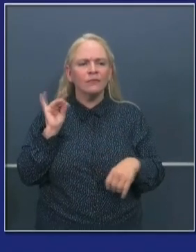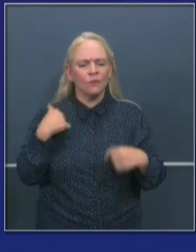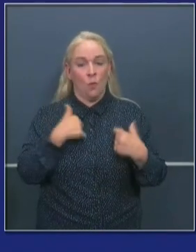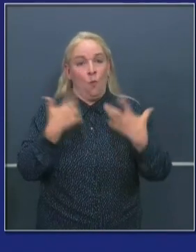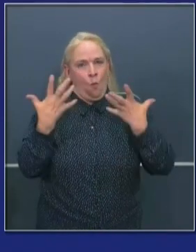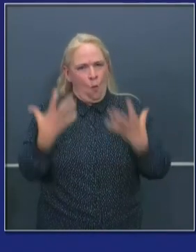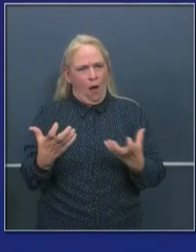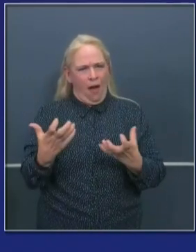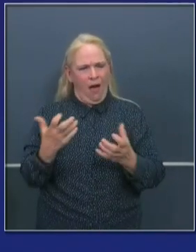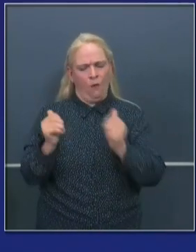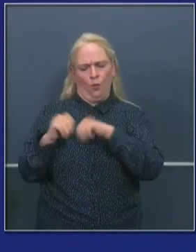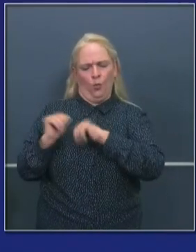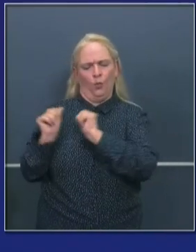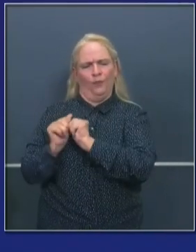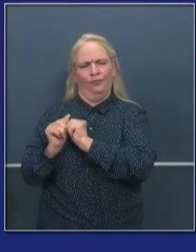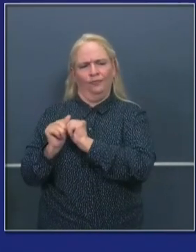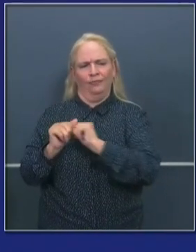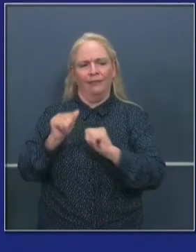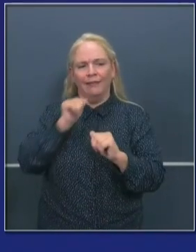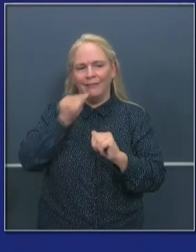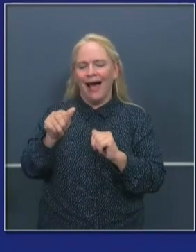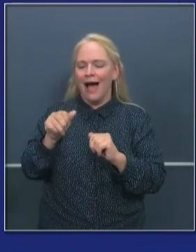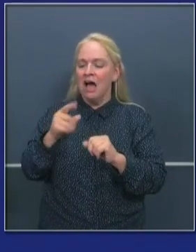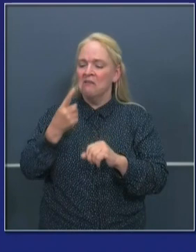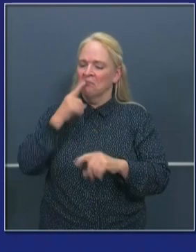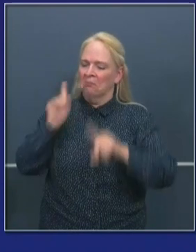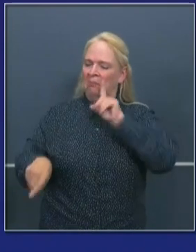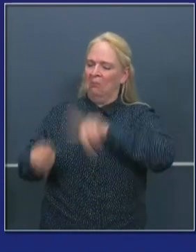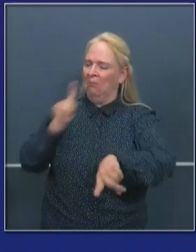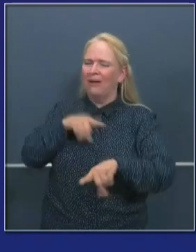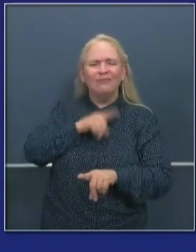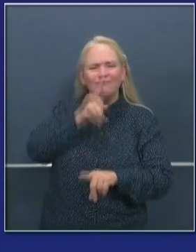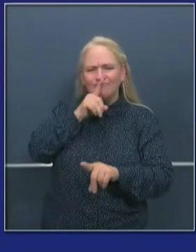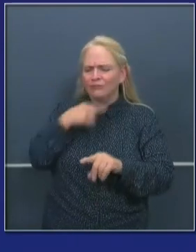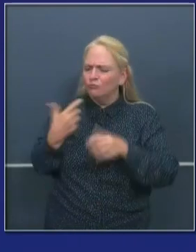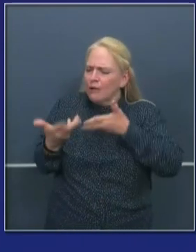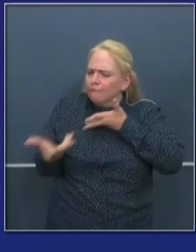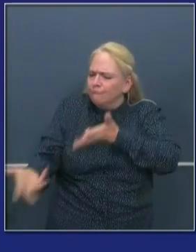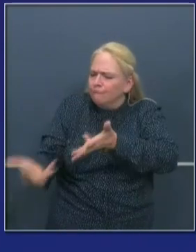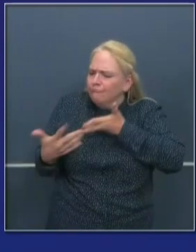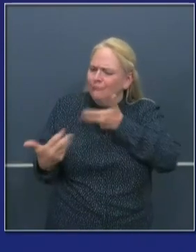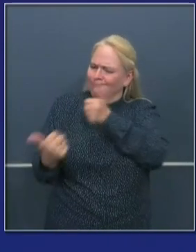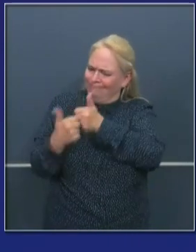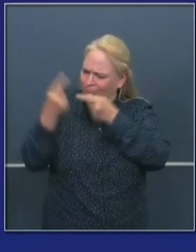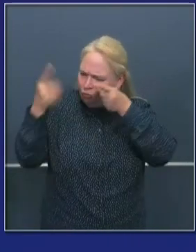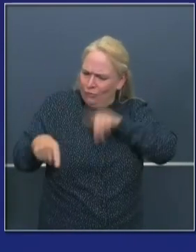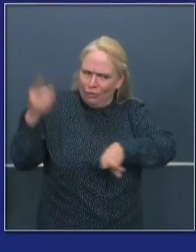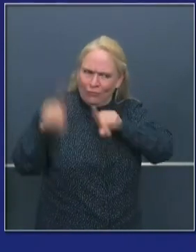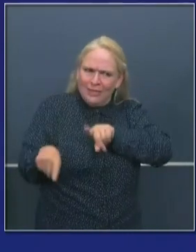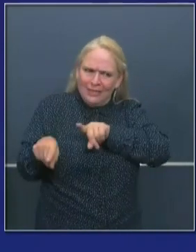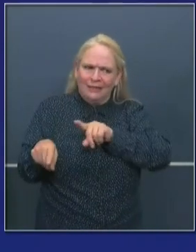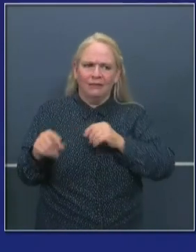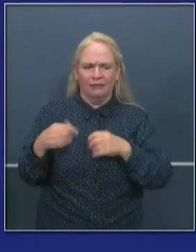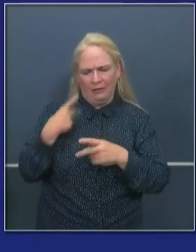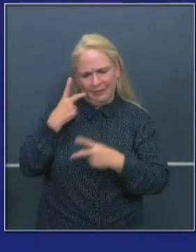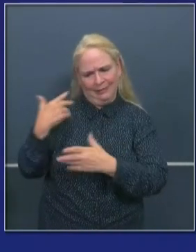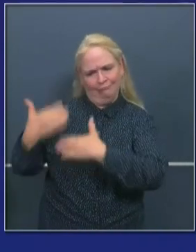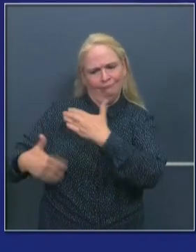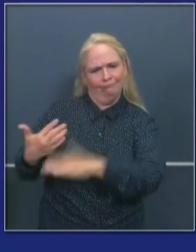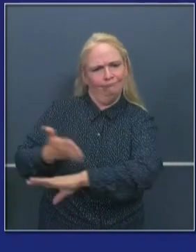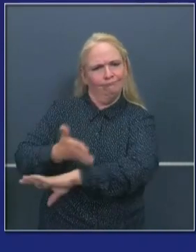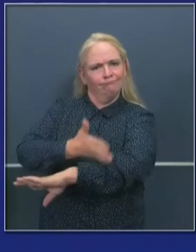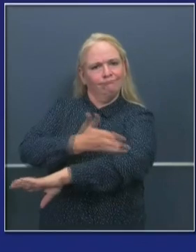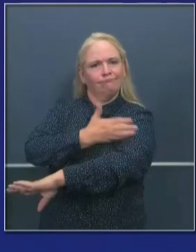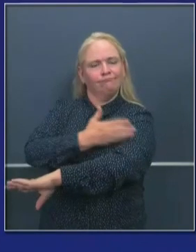the right to move forward with this mandate if we don't see action at the local level demonstrably just in 24 hours. You've